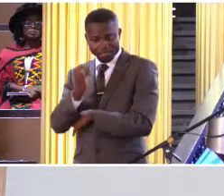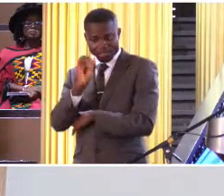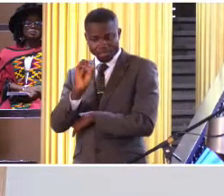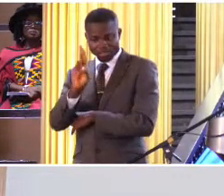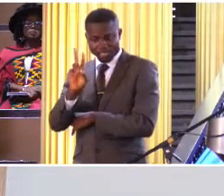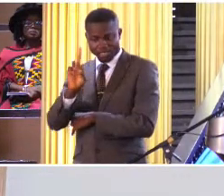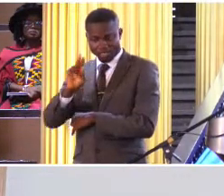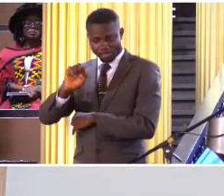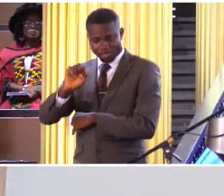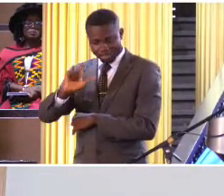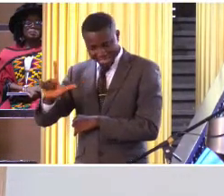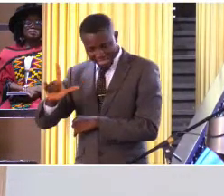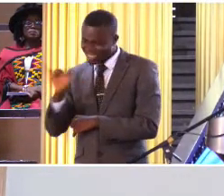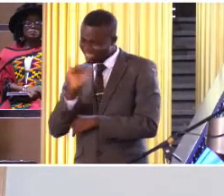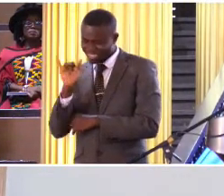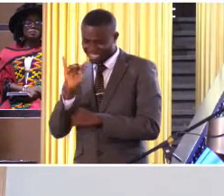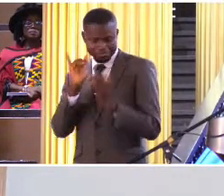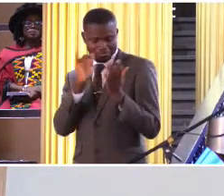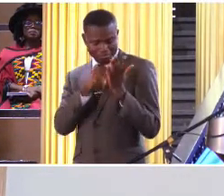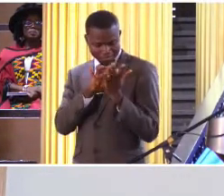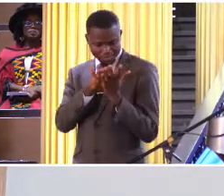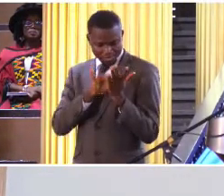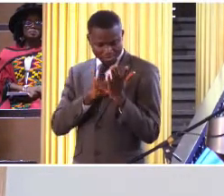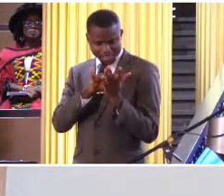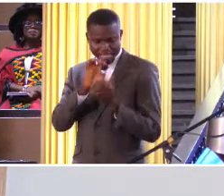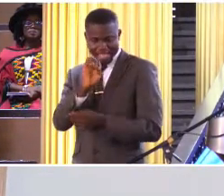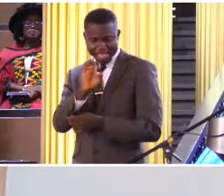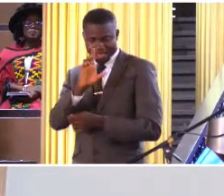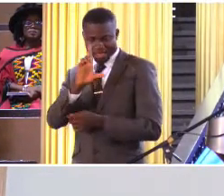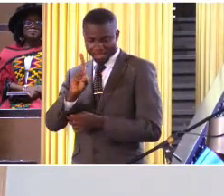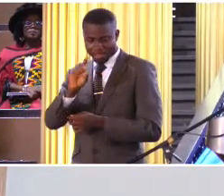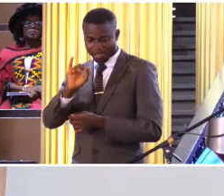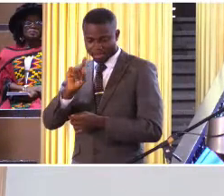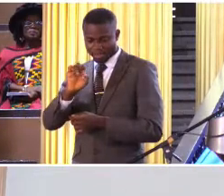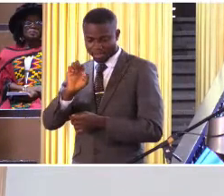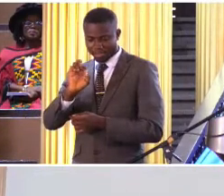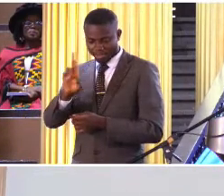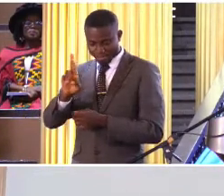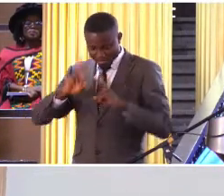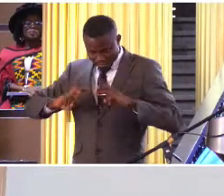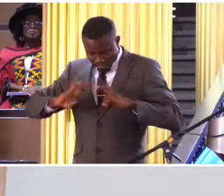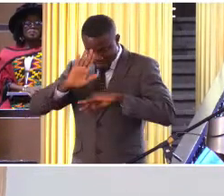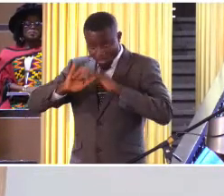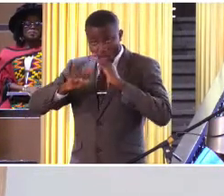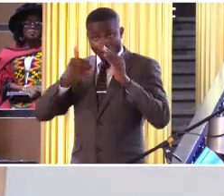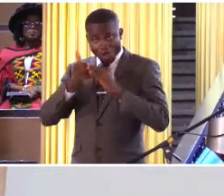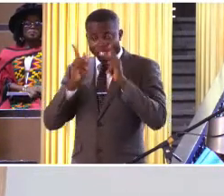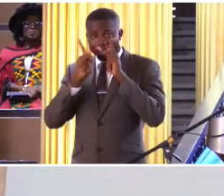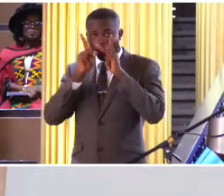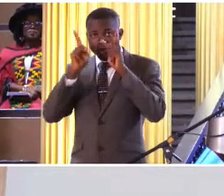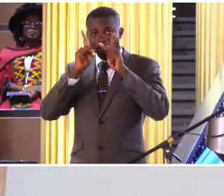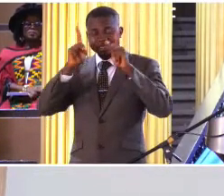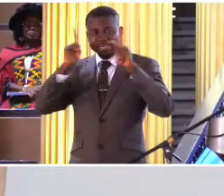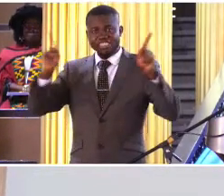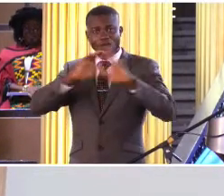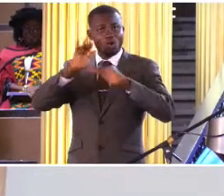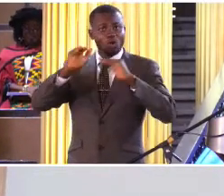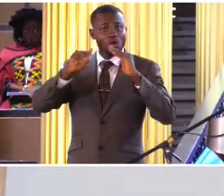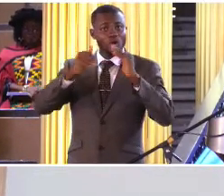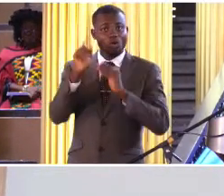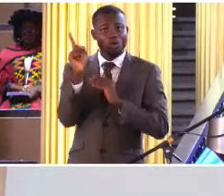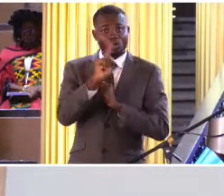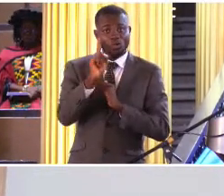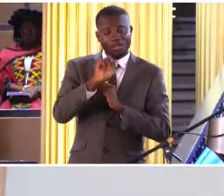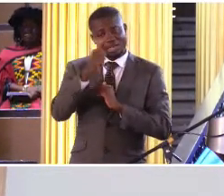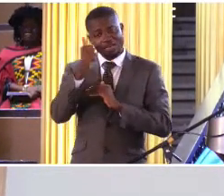academic editor for Crimson Interactive, Inaugural Publication Support in San